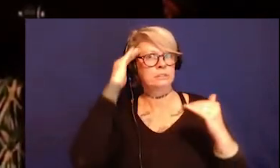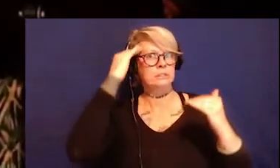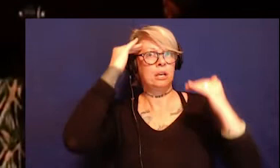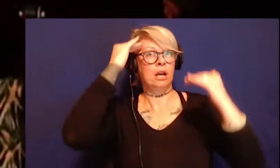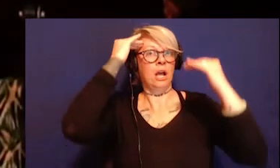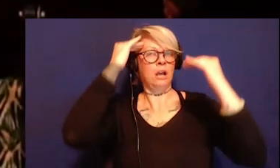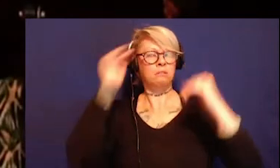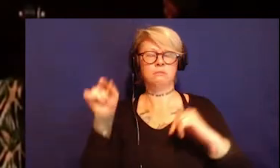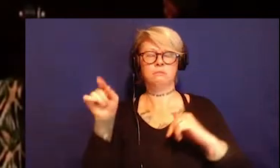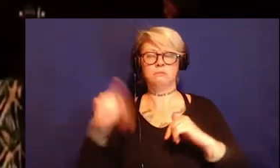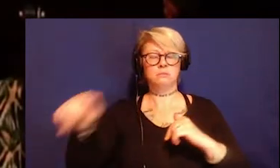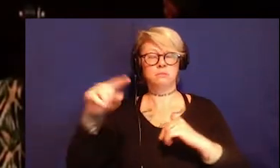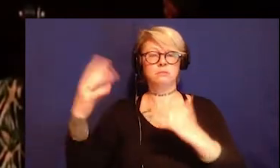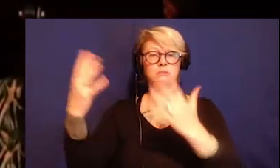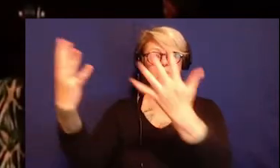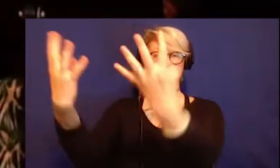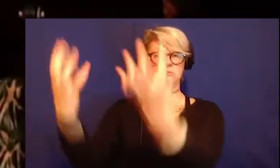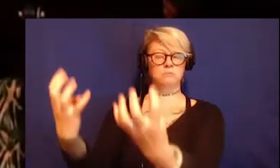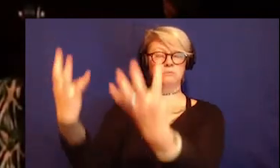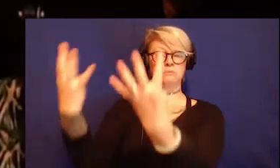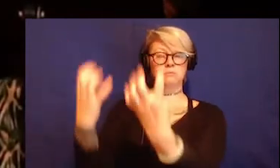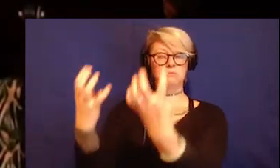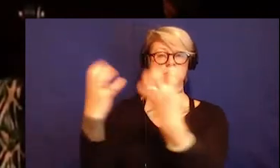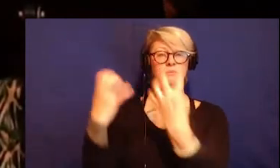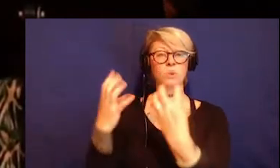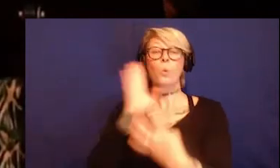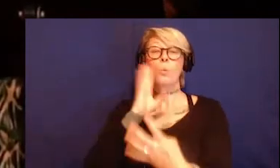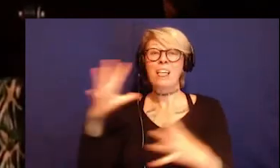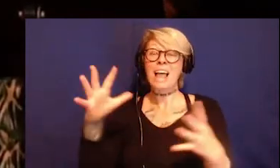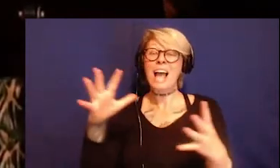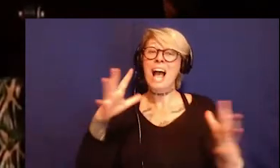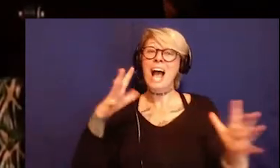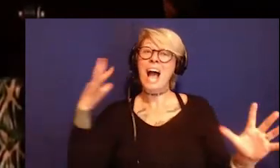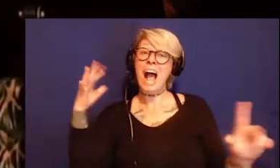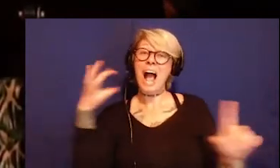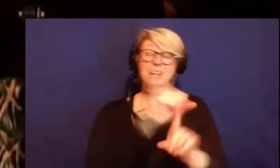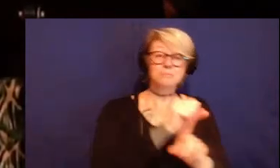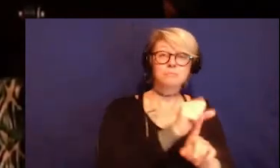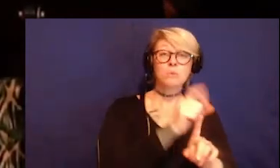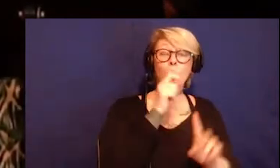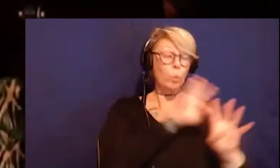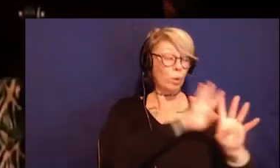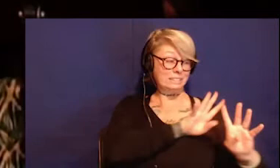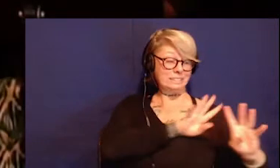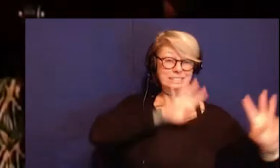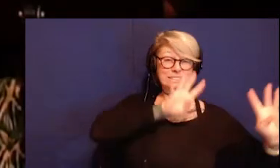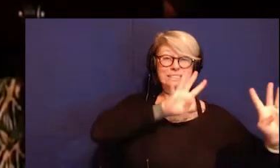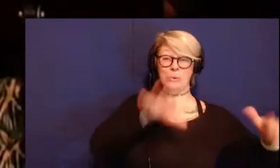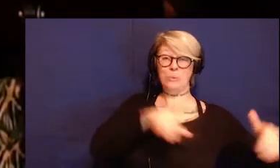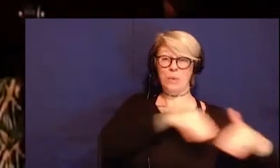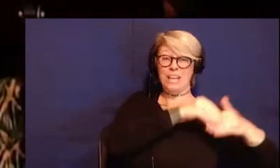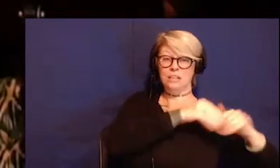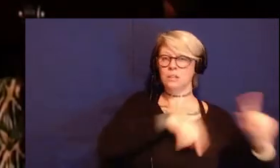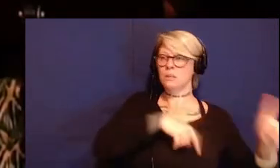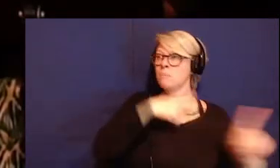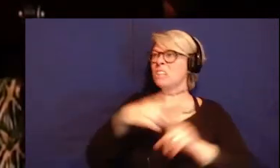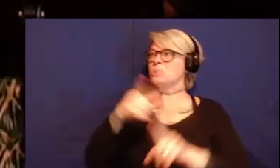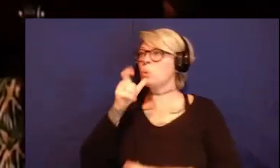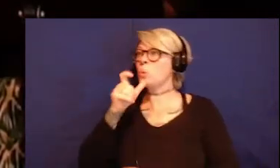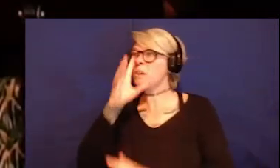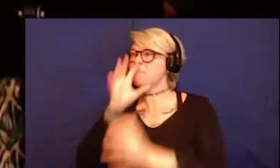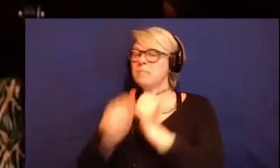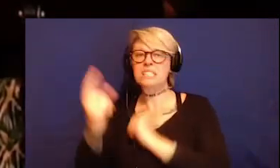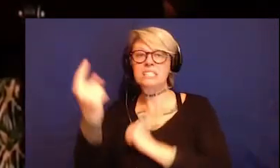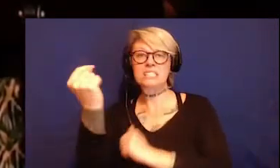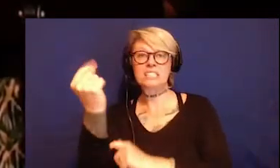quickly realizes that these women are about to attack innocent guests. Plus, the first impersonator that we saw on the stage is slowly